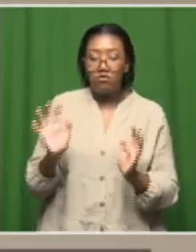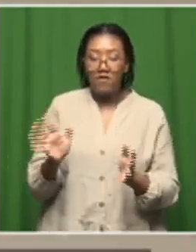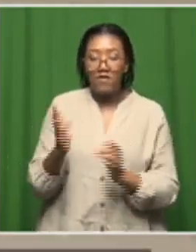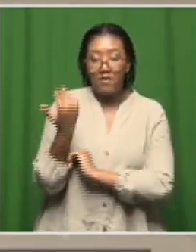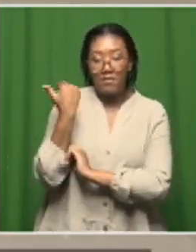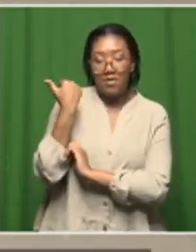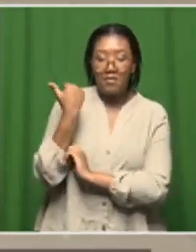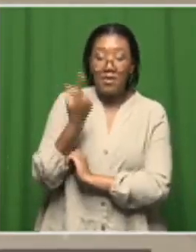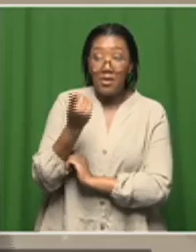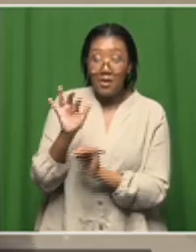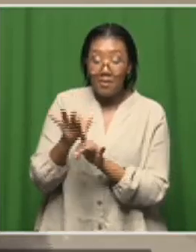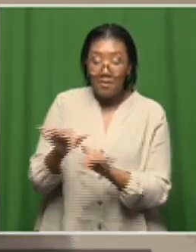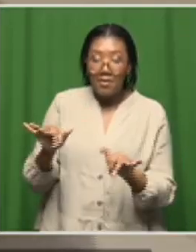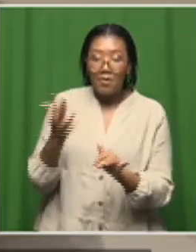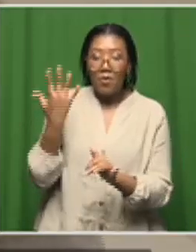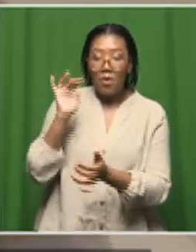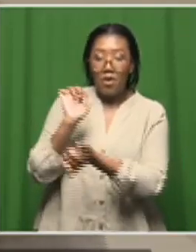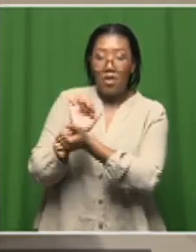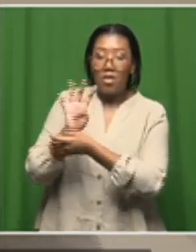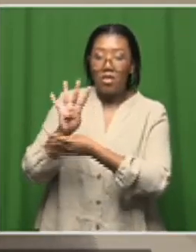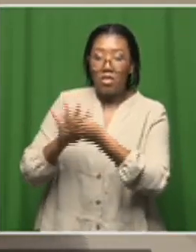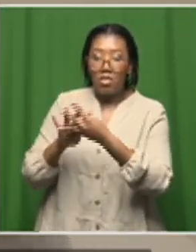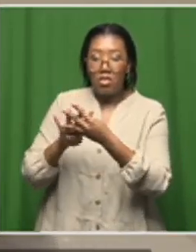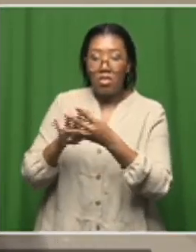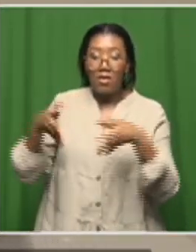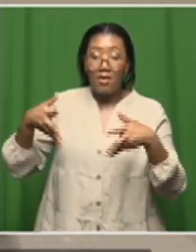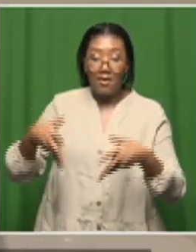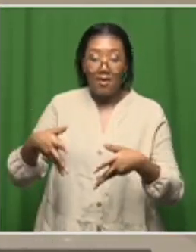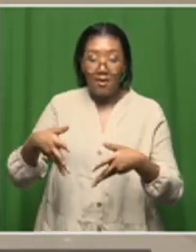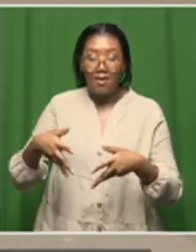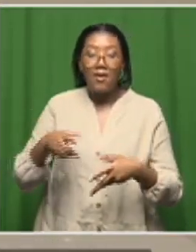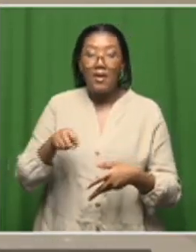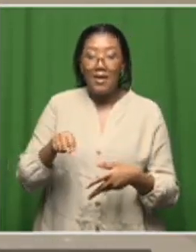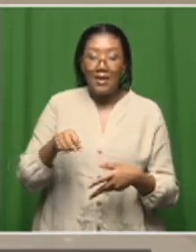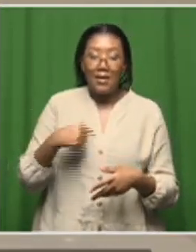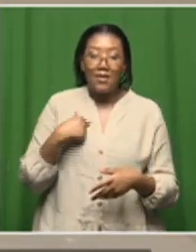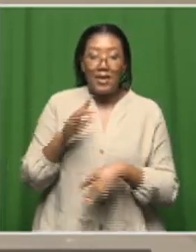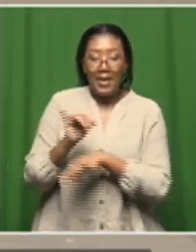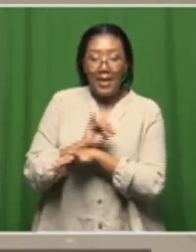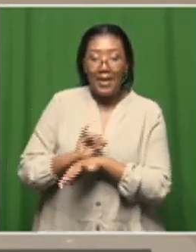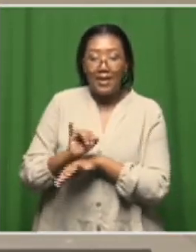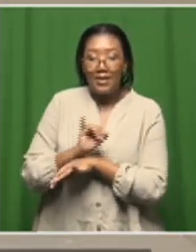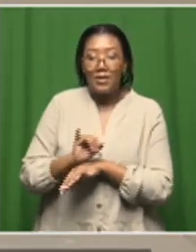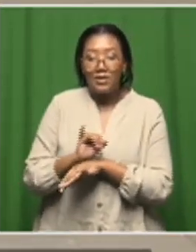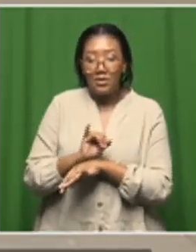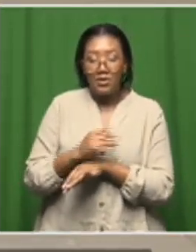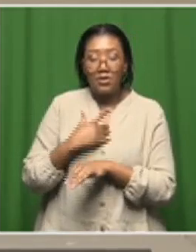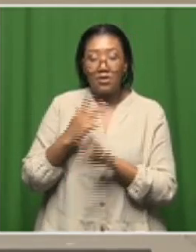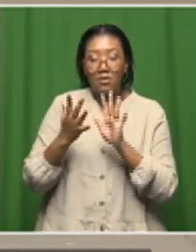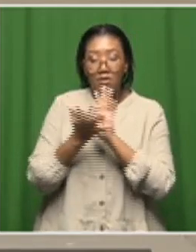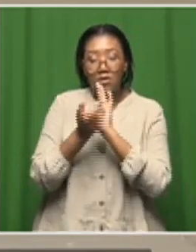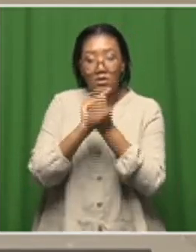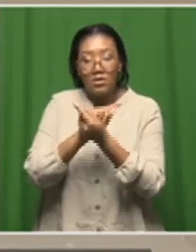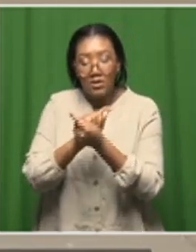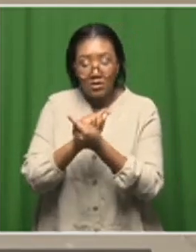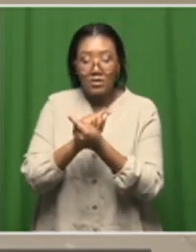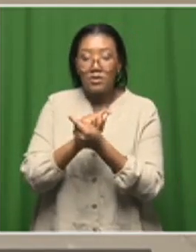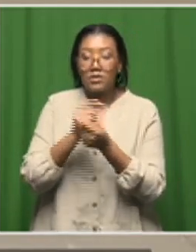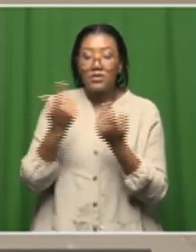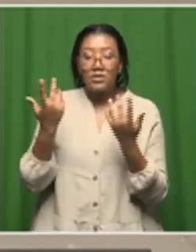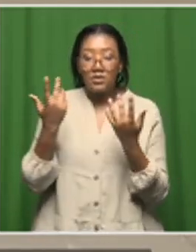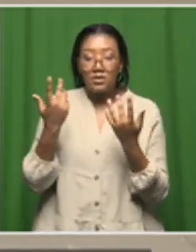who were incarcerated here, and now how the island has been turned into